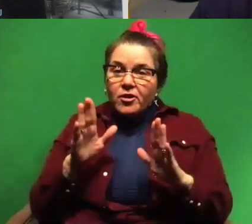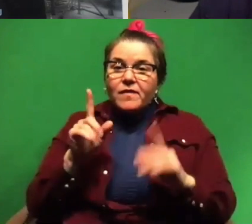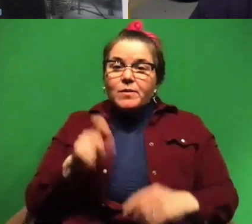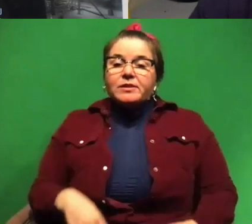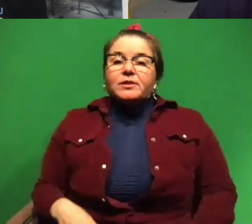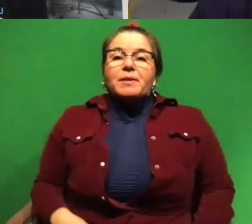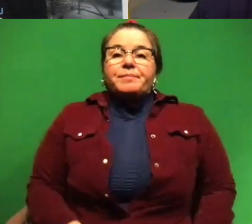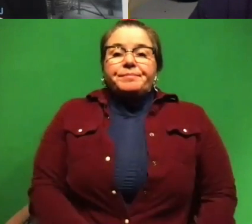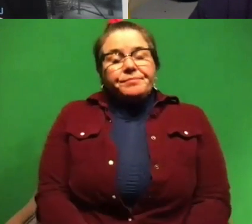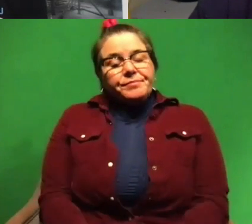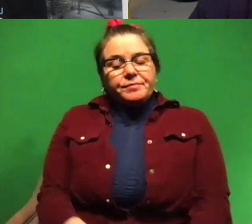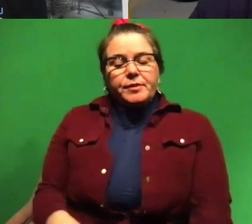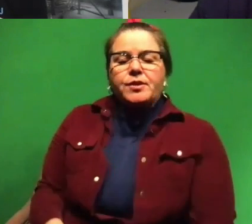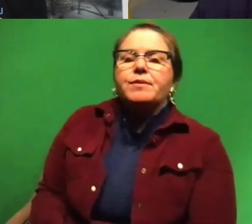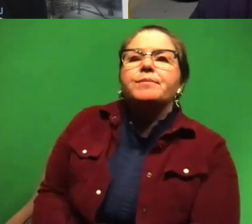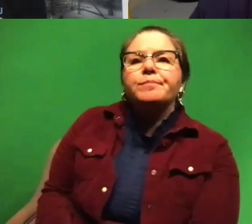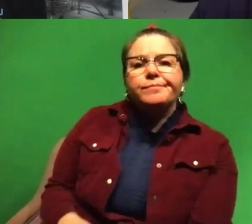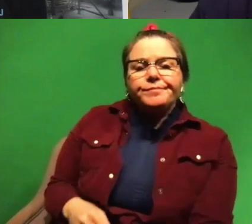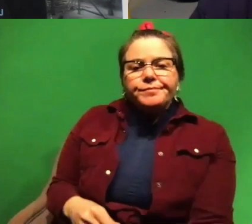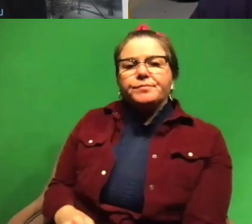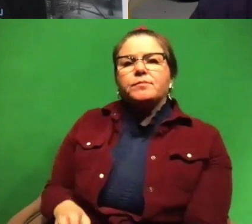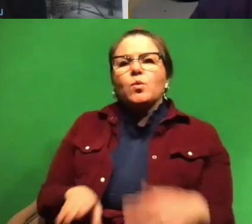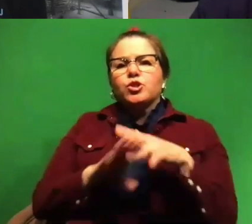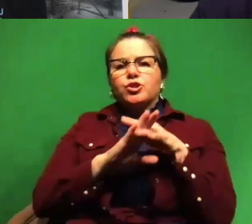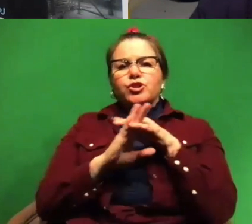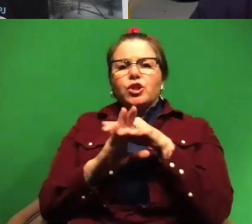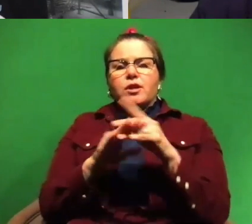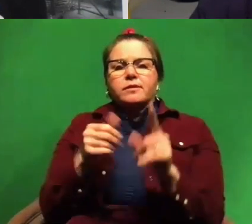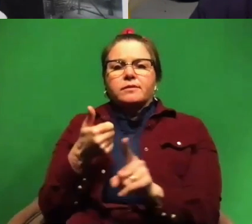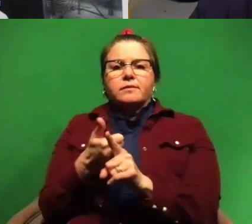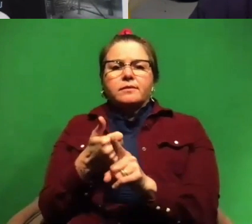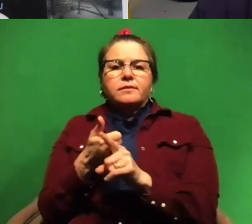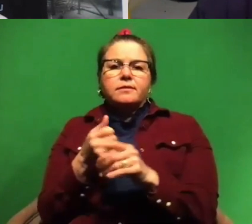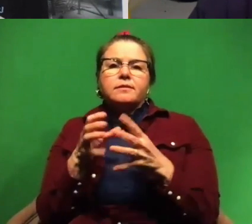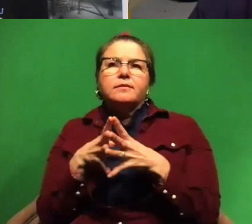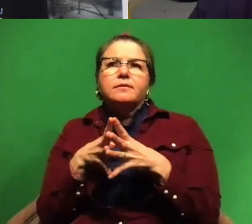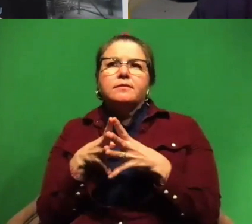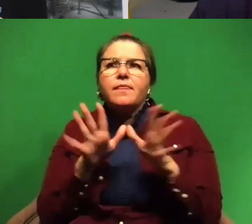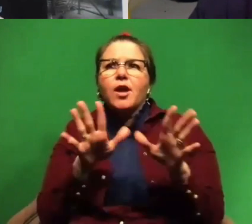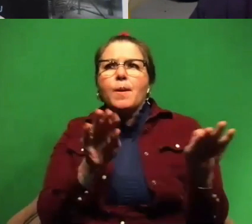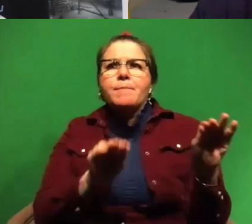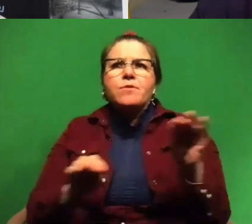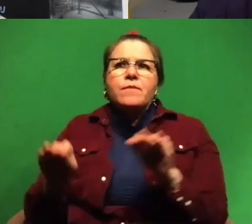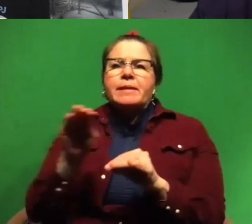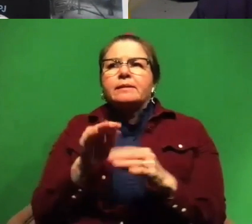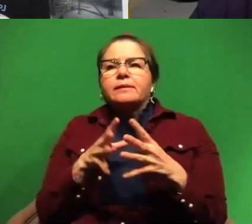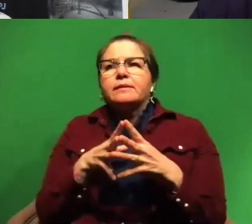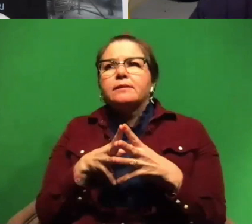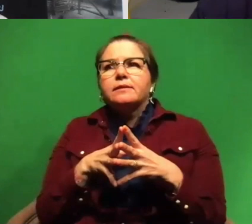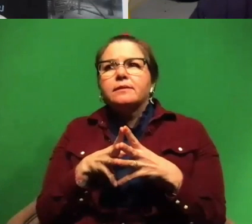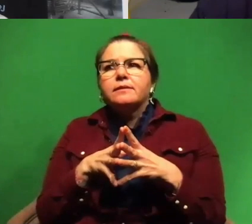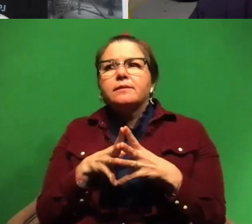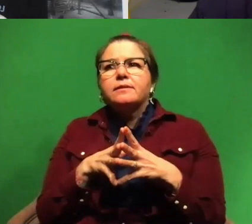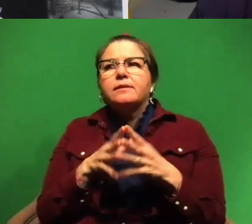So so sharks are moving in a lot of